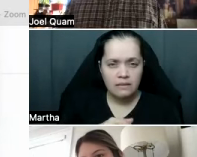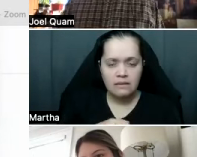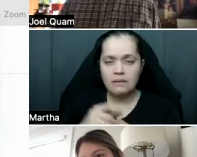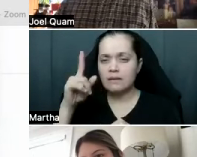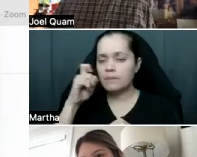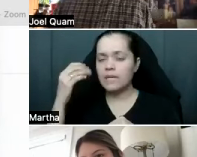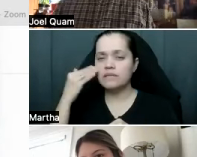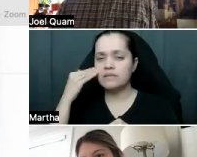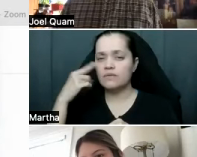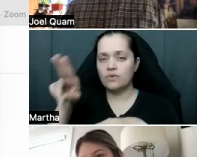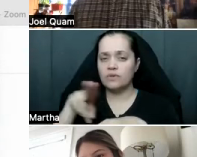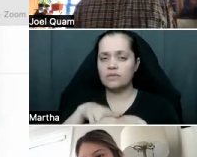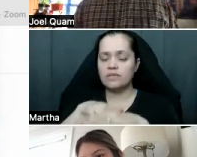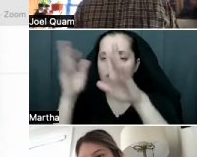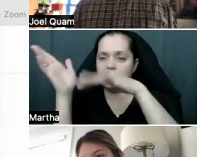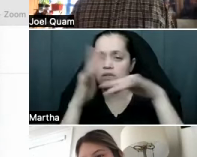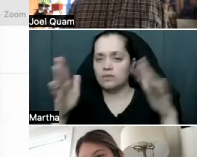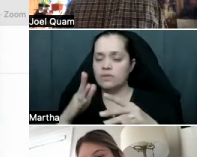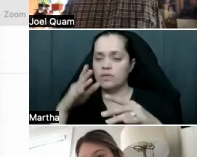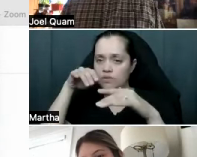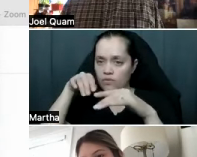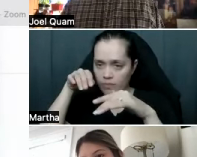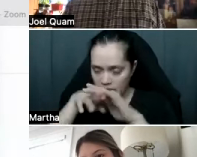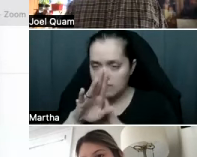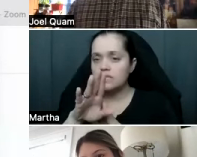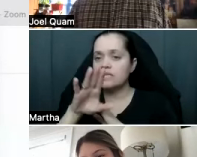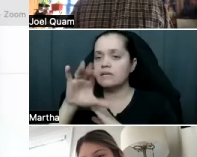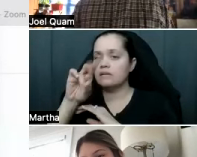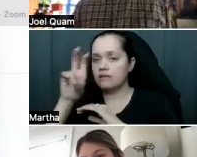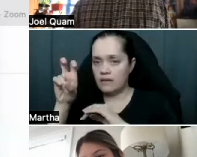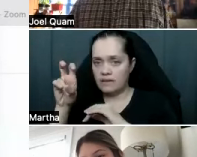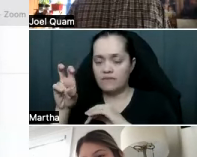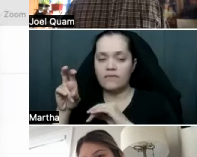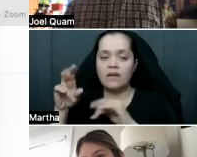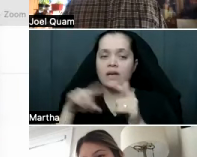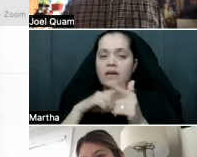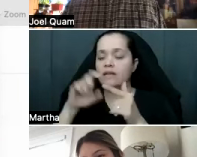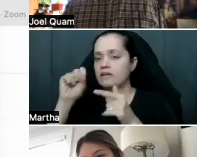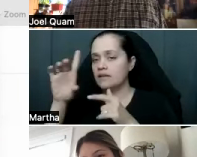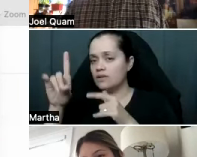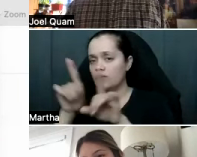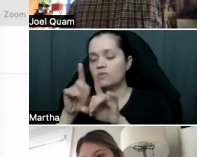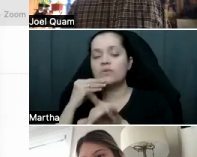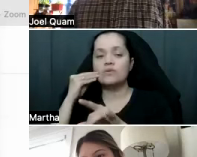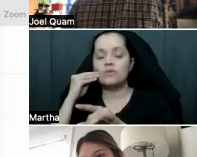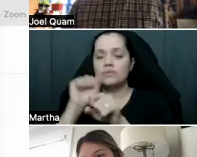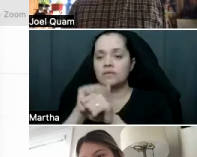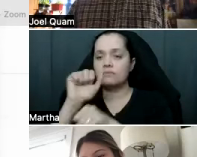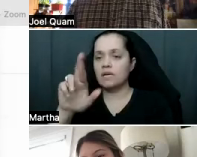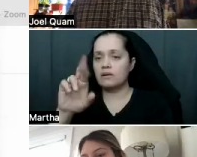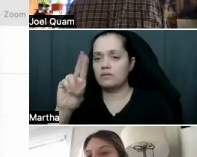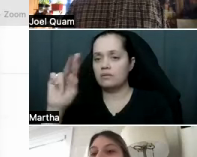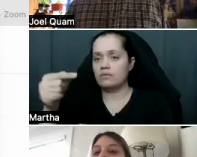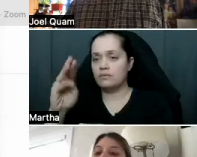Because it's known for its natural wind that comes out of the entrance of the cave. And then South Dakota is home to Mount Rushmore.